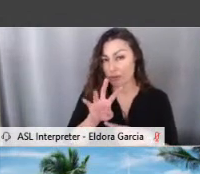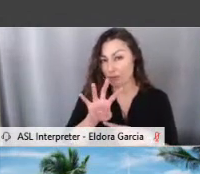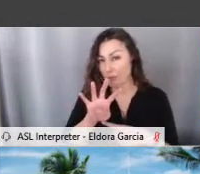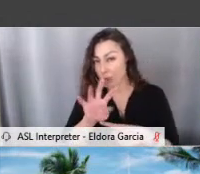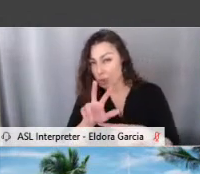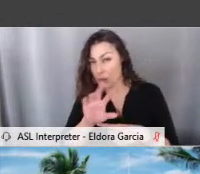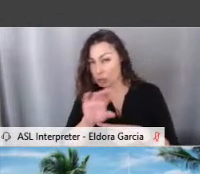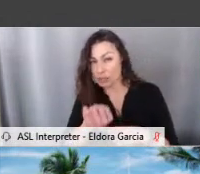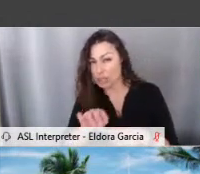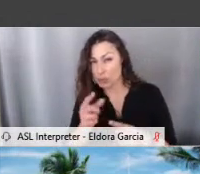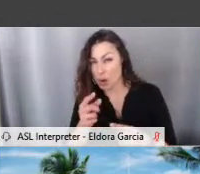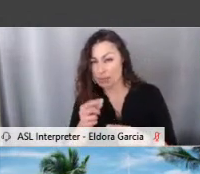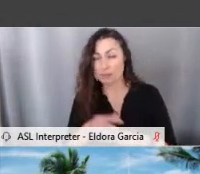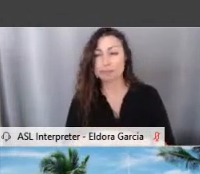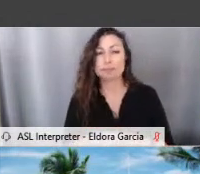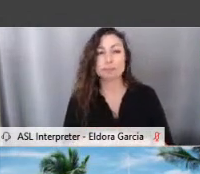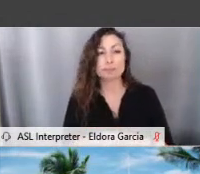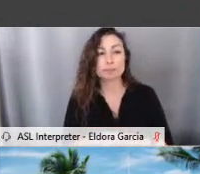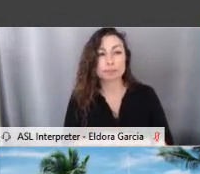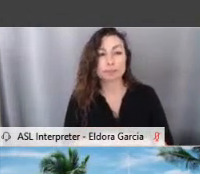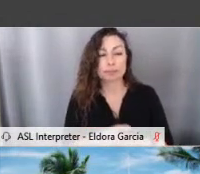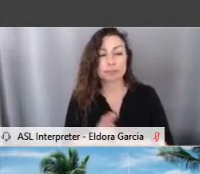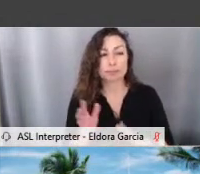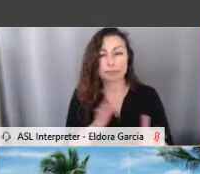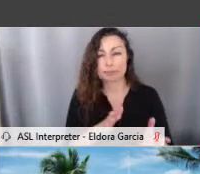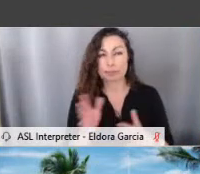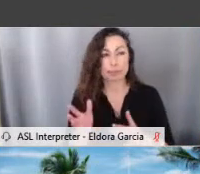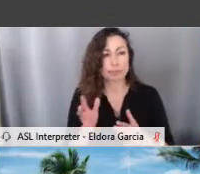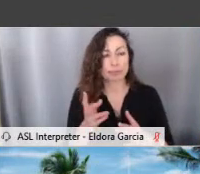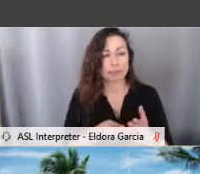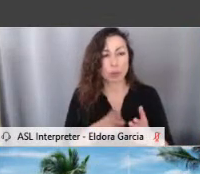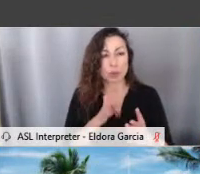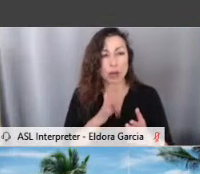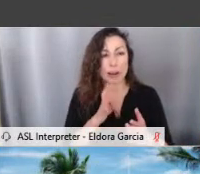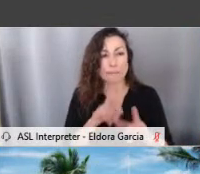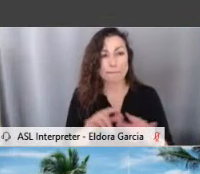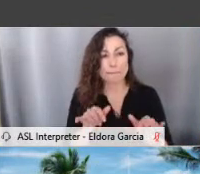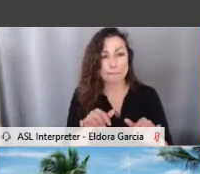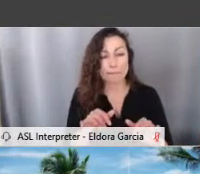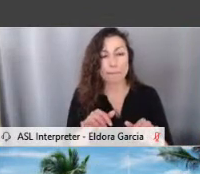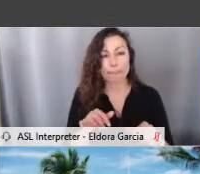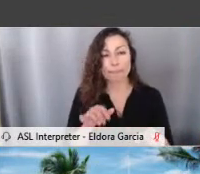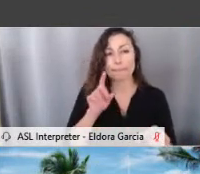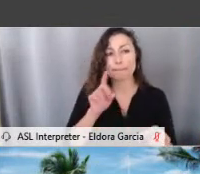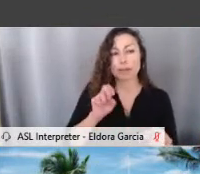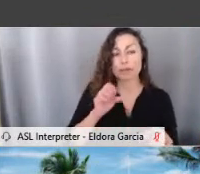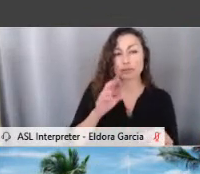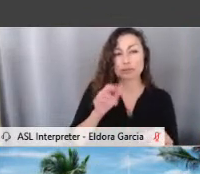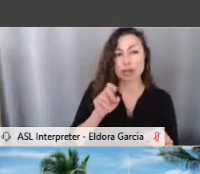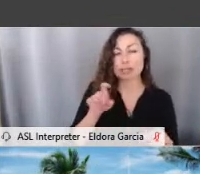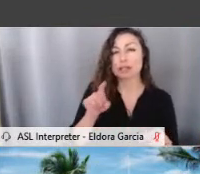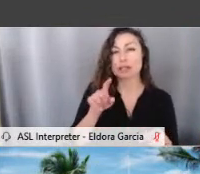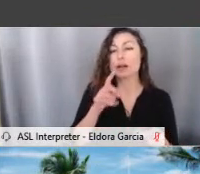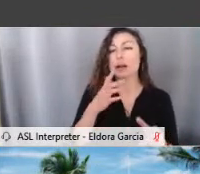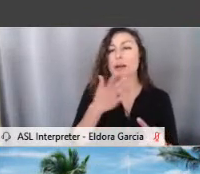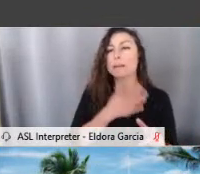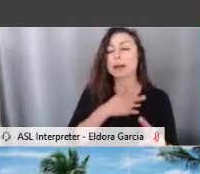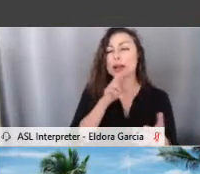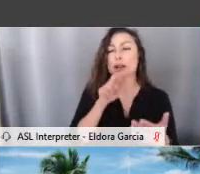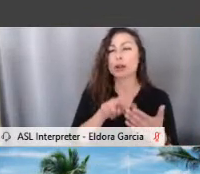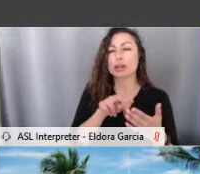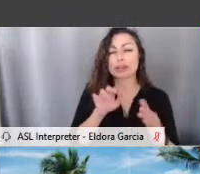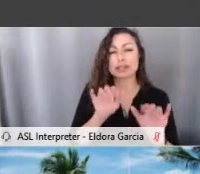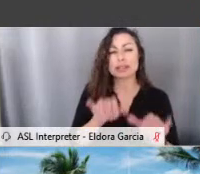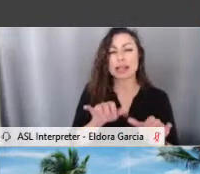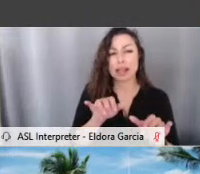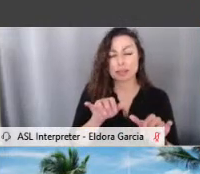was. Sure. Let me pull that slide back up. Yeah. You might want to refer the group to the actual slide so we're all